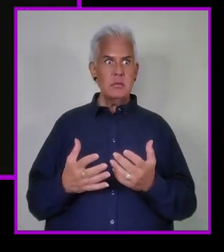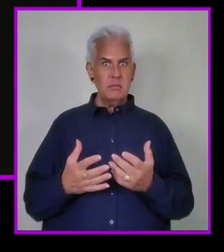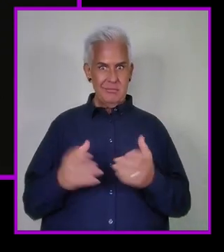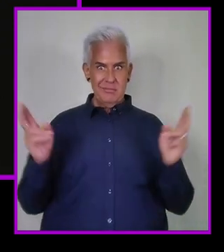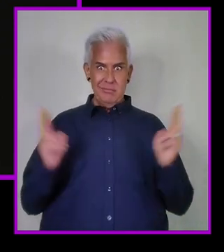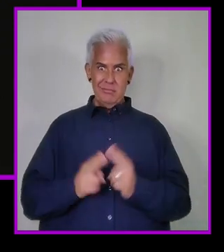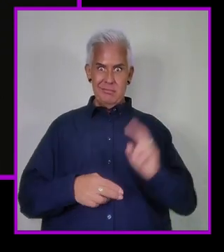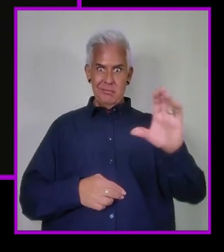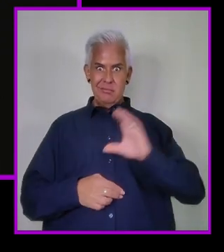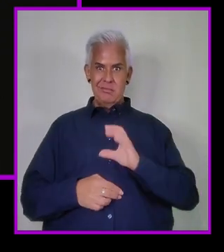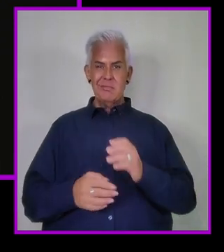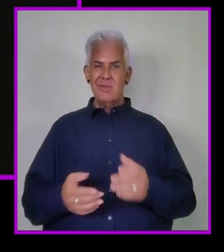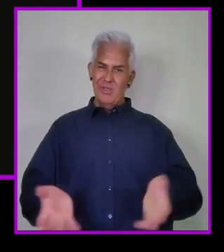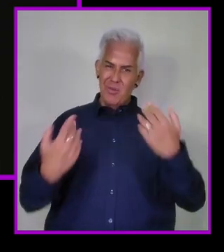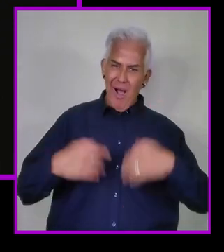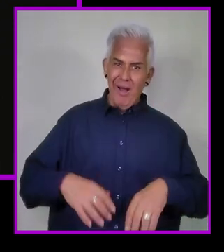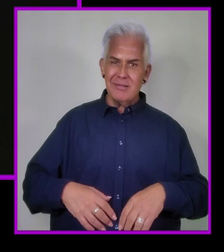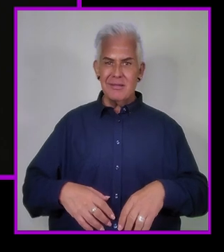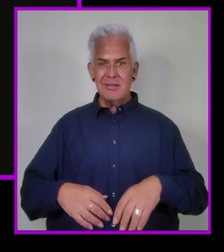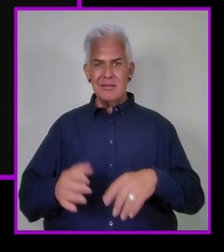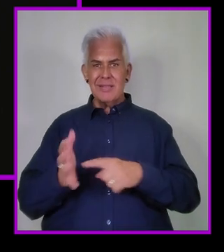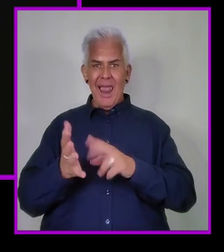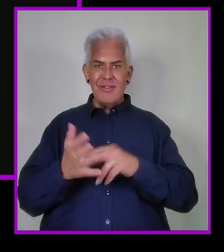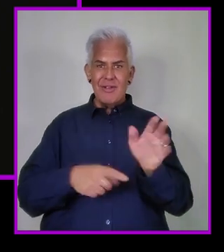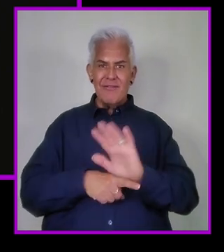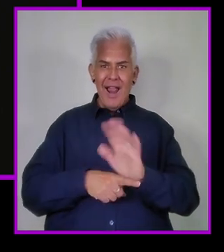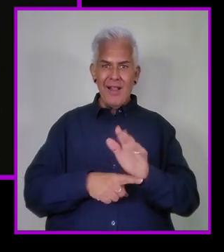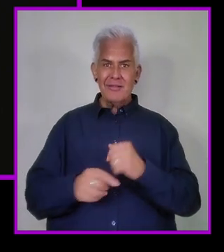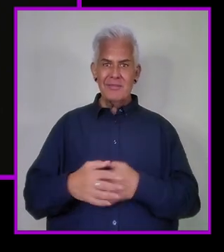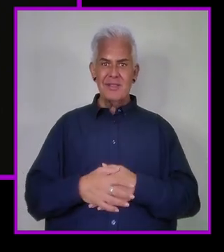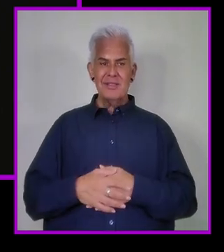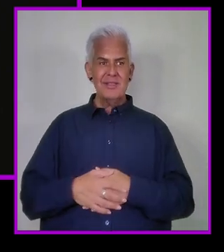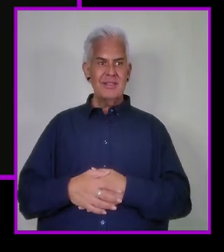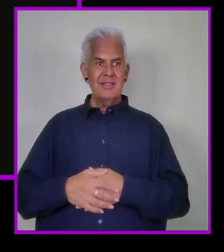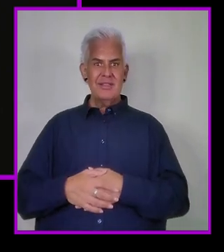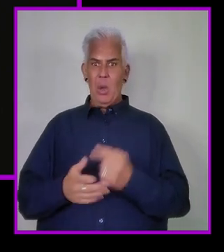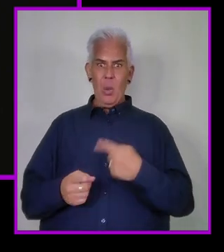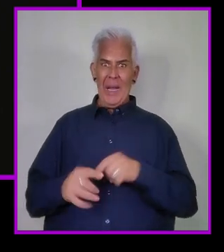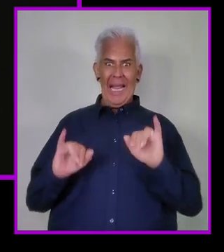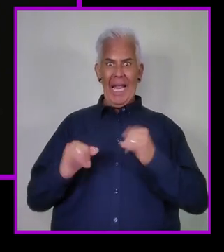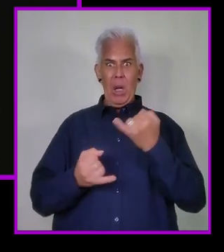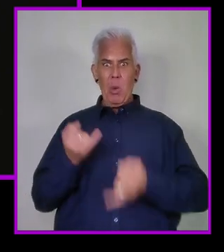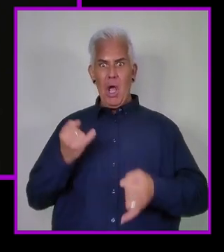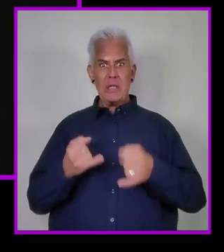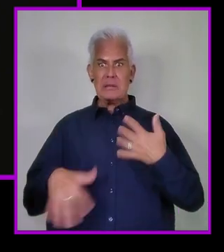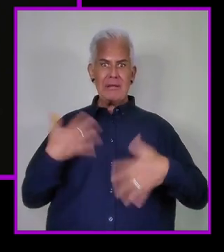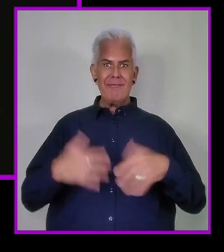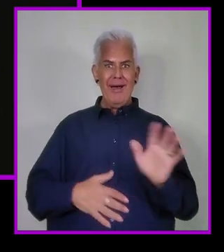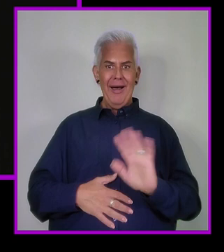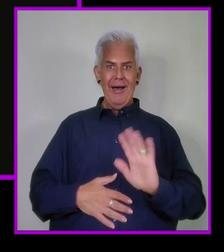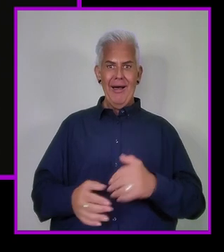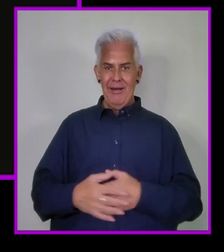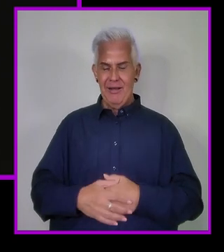lack of funding, but come on, it's film and TV. Like, we're not the sector that's like suffering the most. So I think